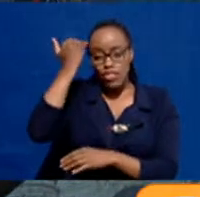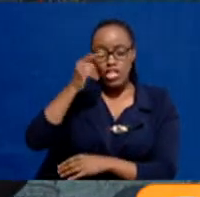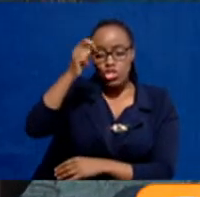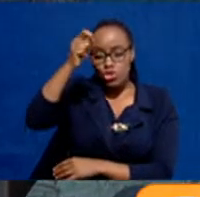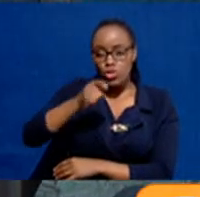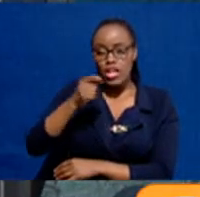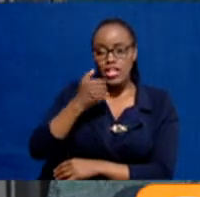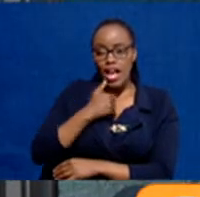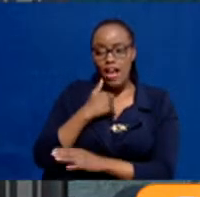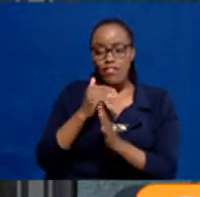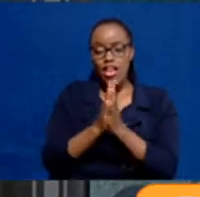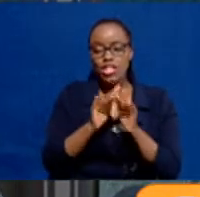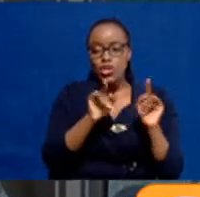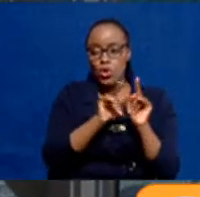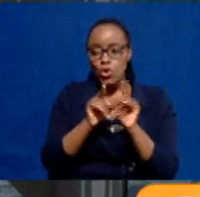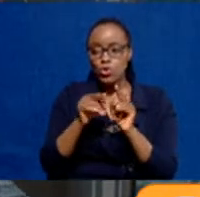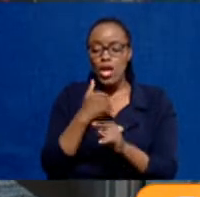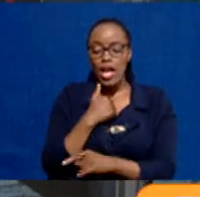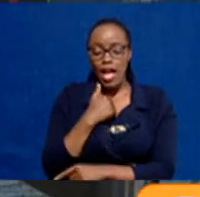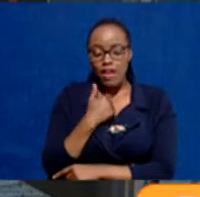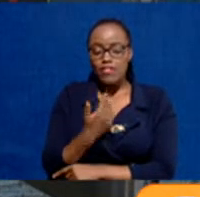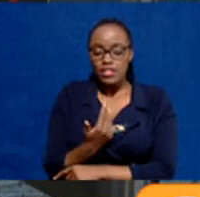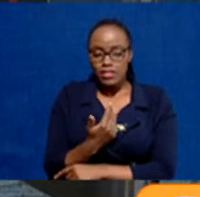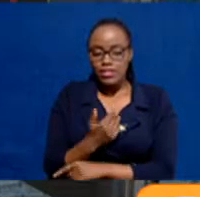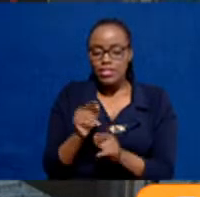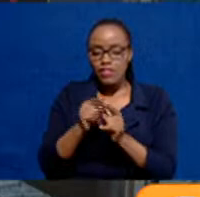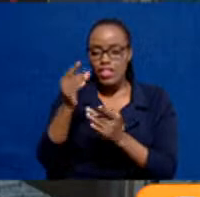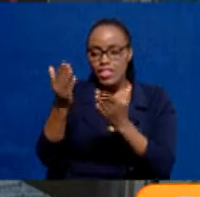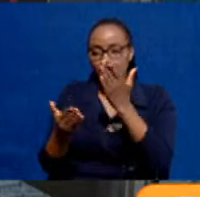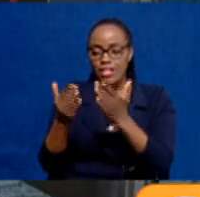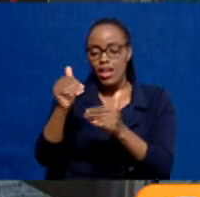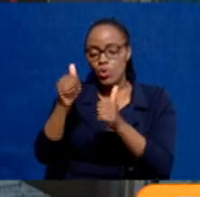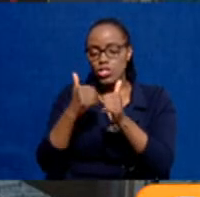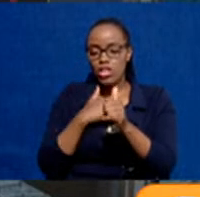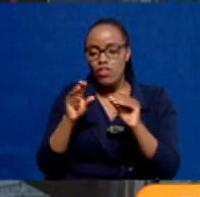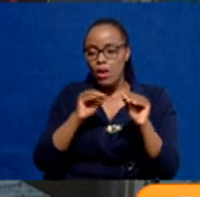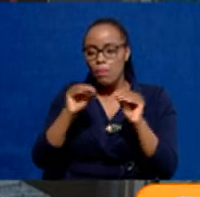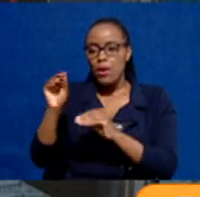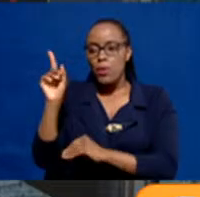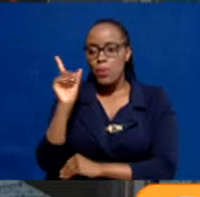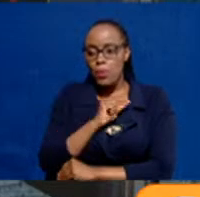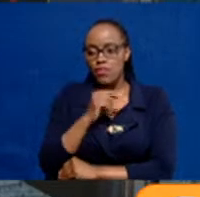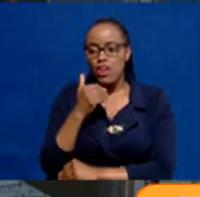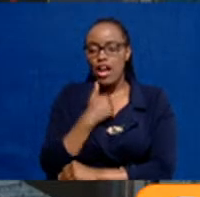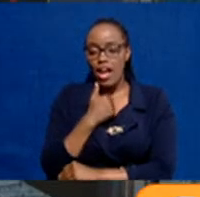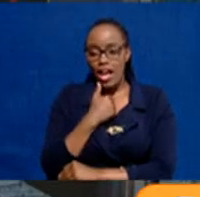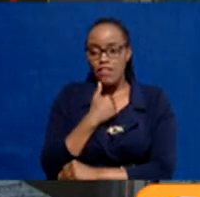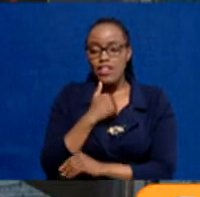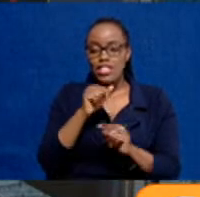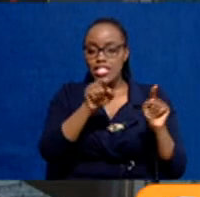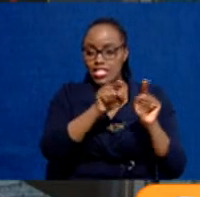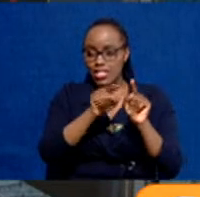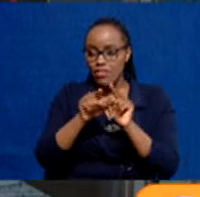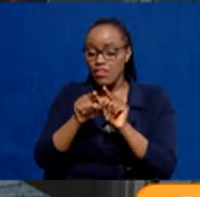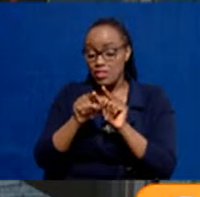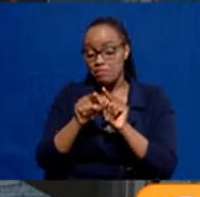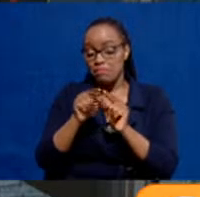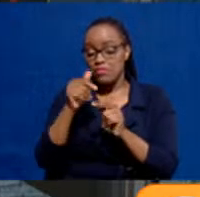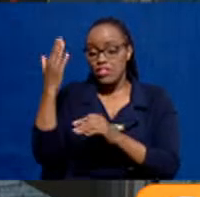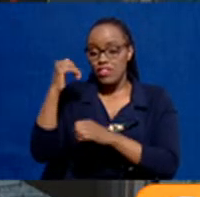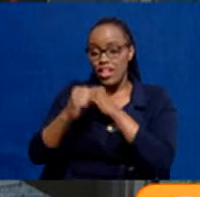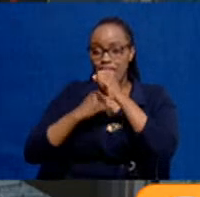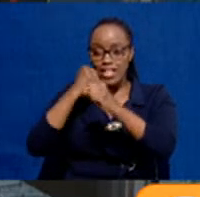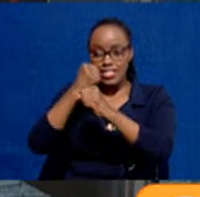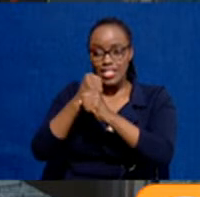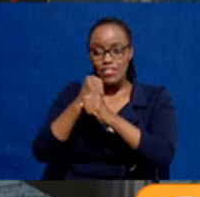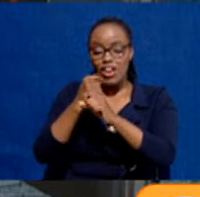will bag 22.9 billion if the estimates translate to the final draft budget. This is an increment from last year's